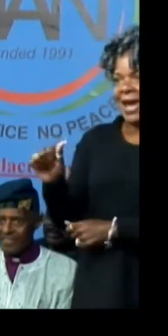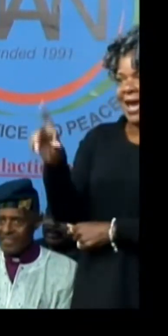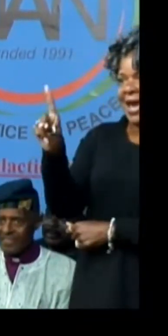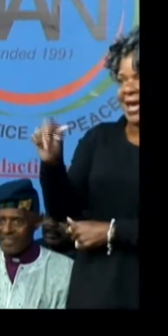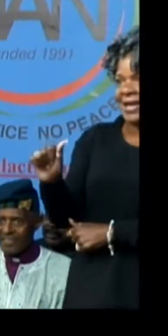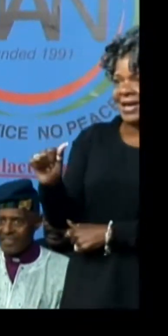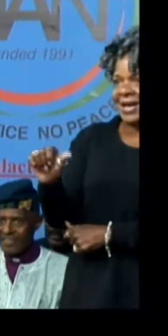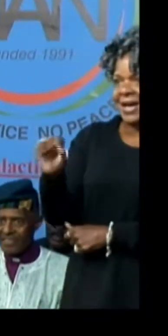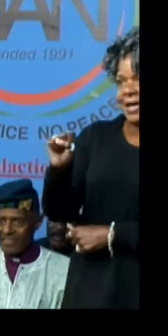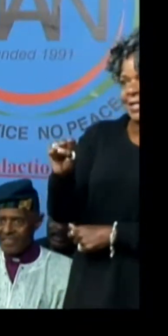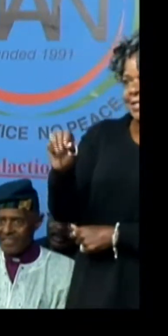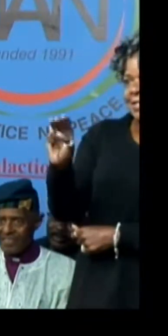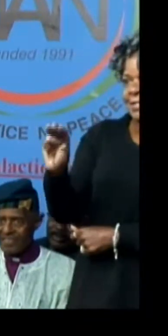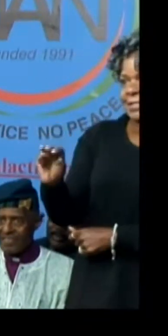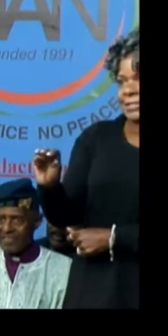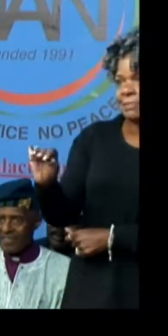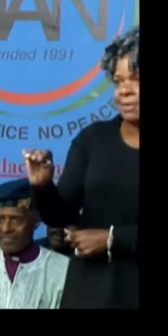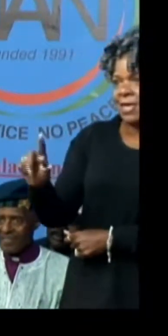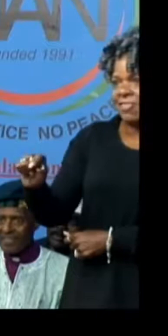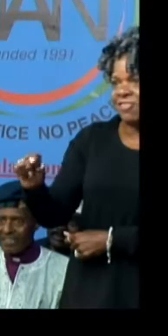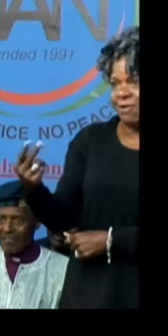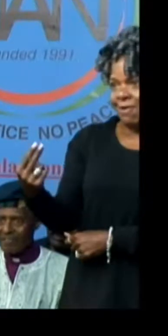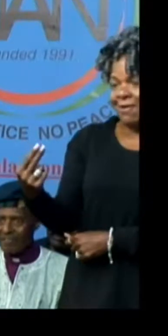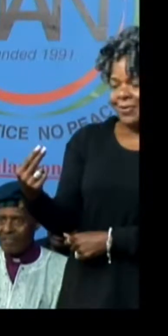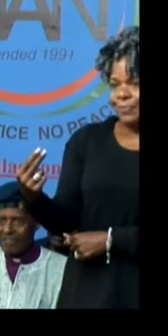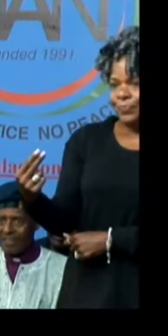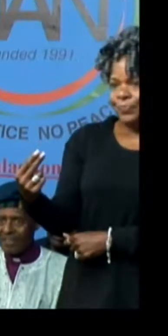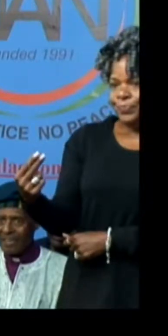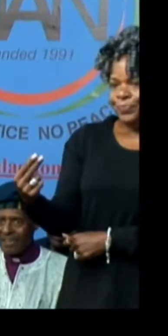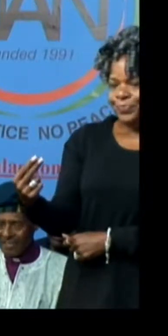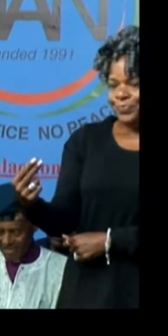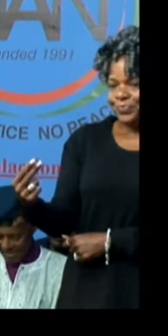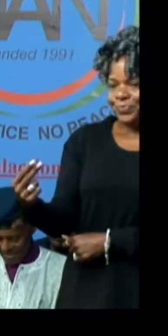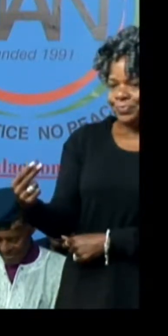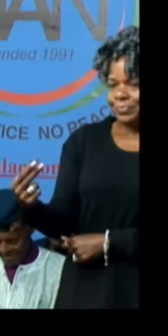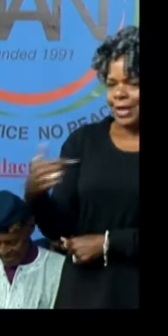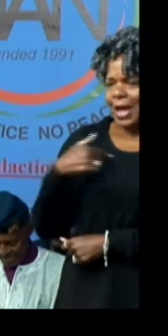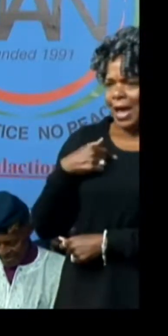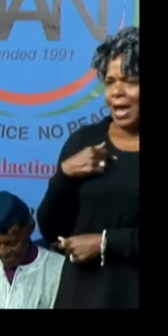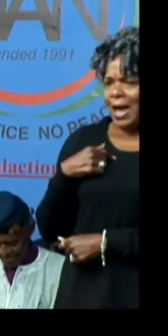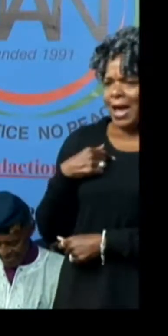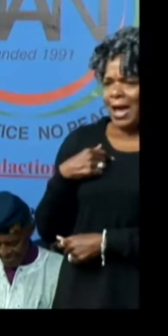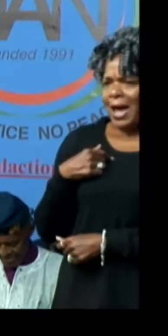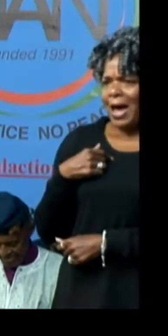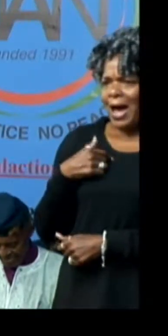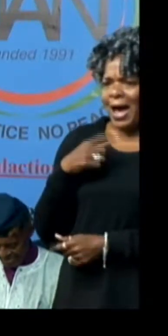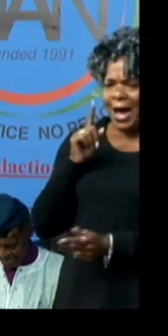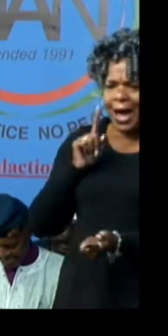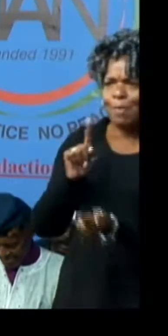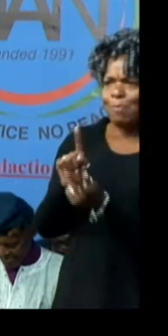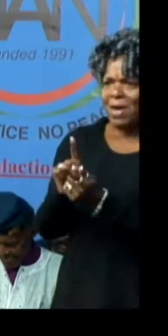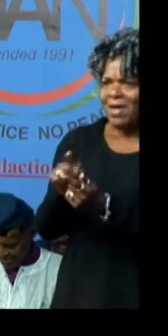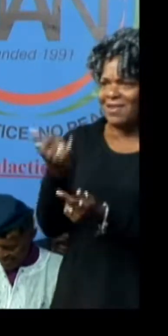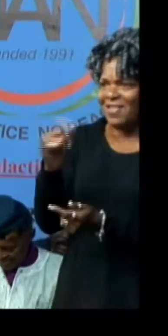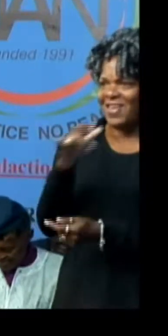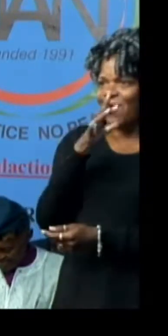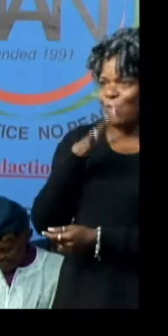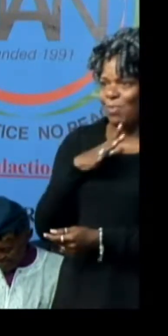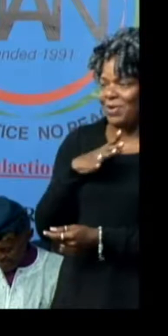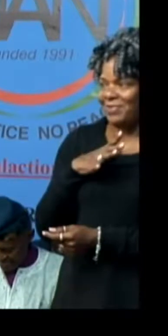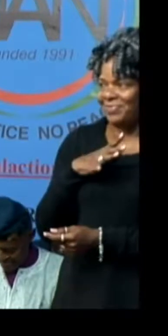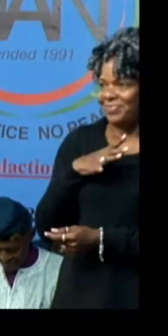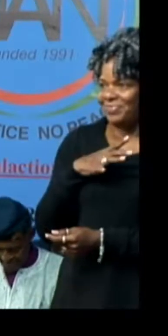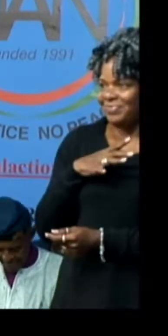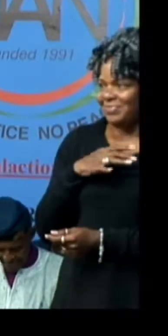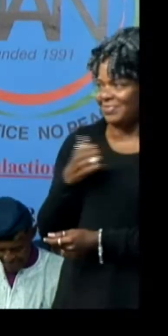Ada worked for Shirley Chisholm when I was her youth, Shirley Chisholm's youth director when she ran president. And